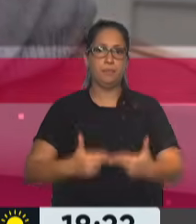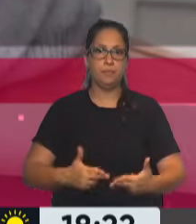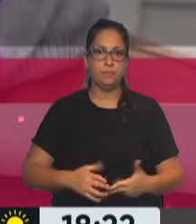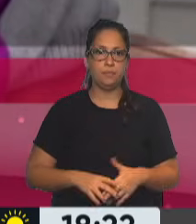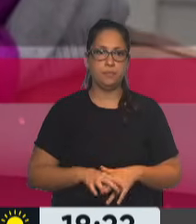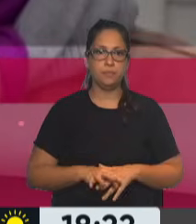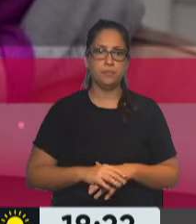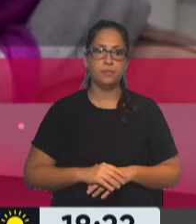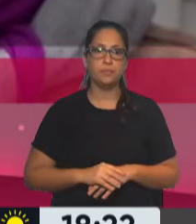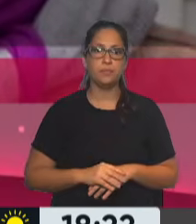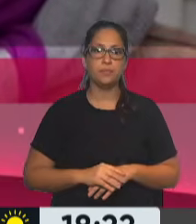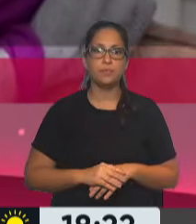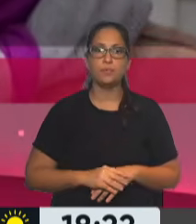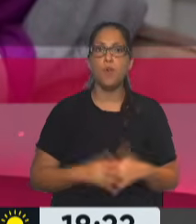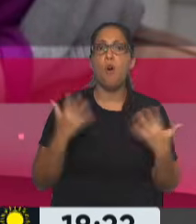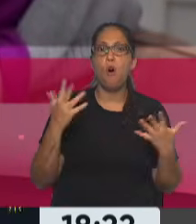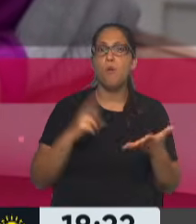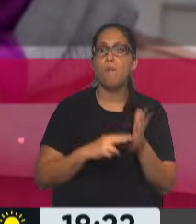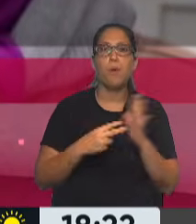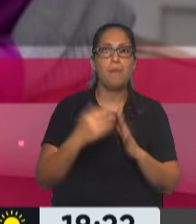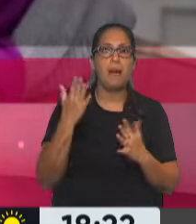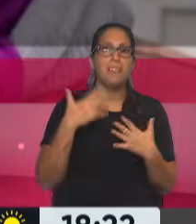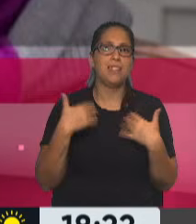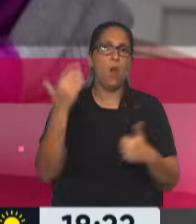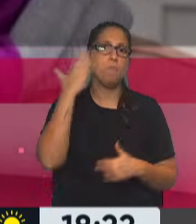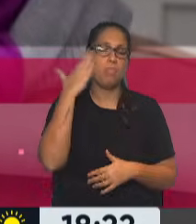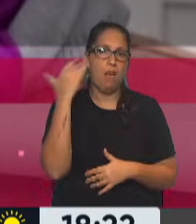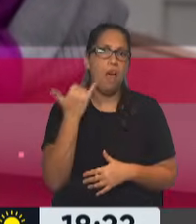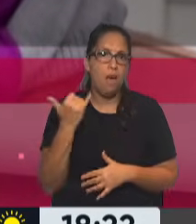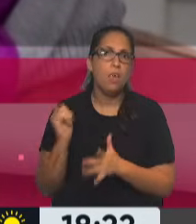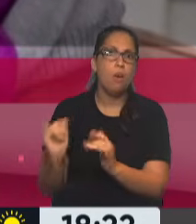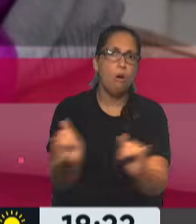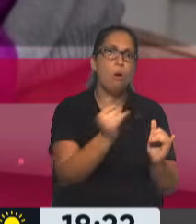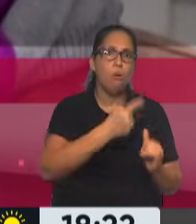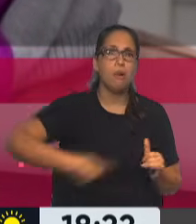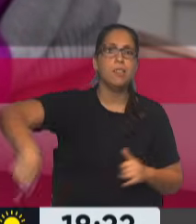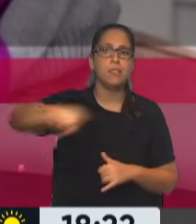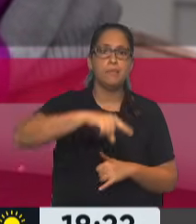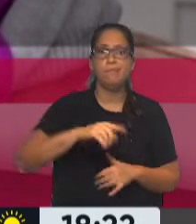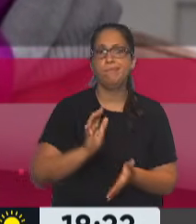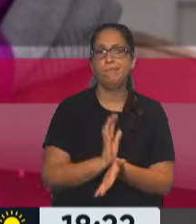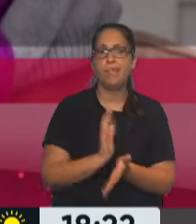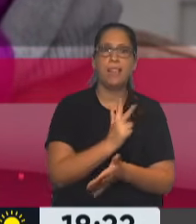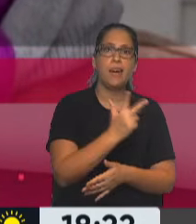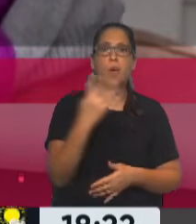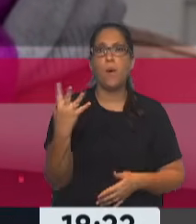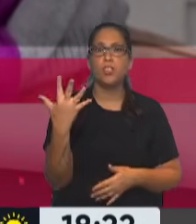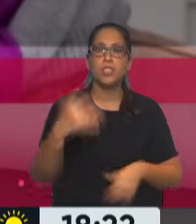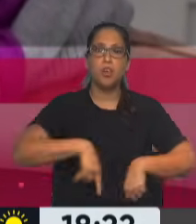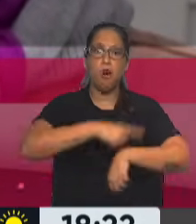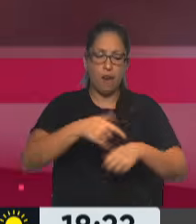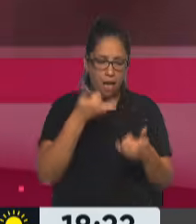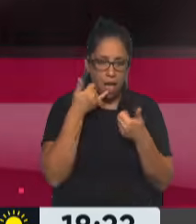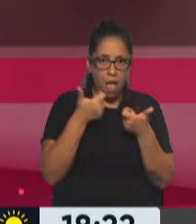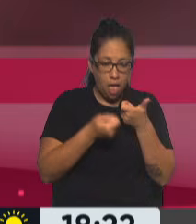for. Il y a évidemment un enjeu de santé mentale pour les jeunes parce qu'on sait que passer 3 heures, 4 heures, 5 heures par jour à scroller sur des vidéos qui sont parfois des